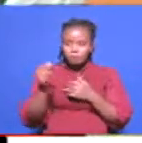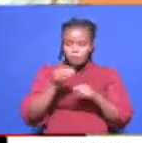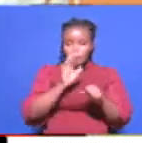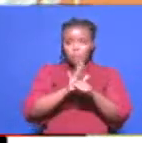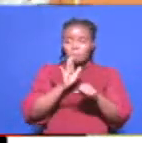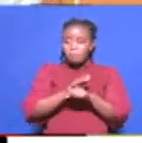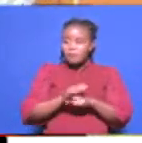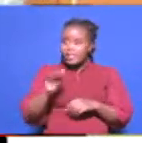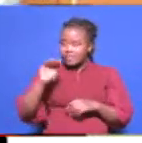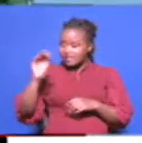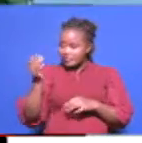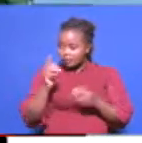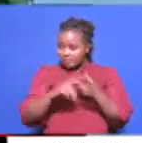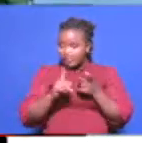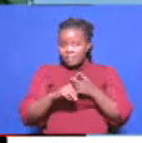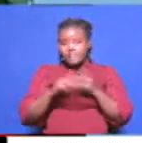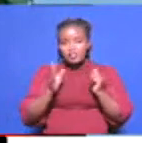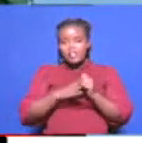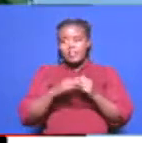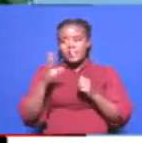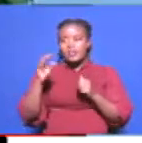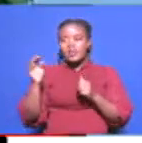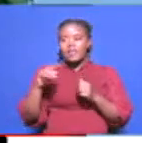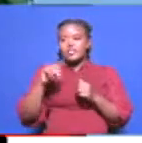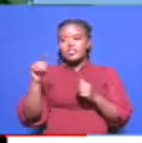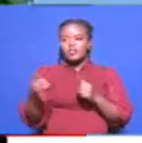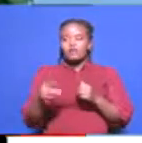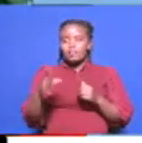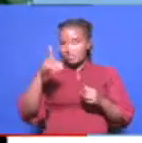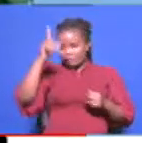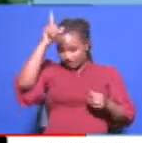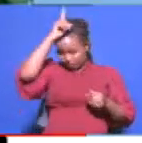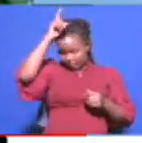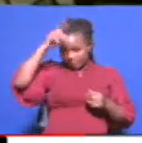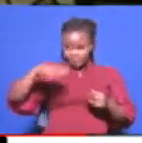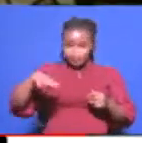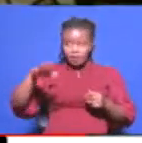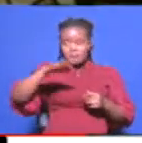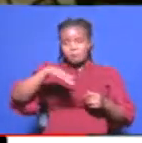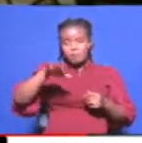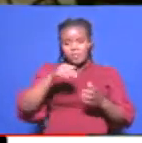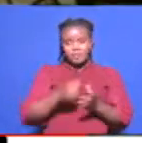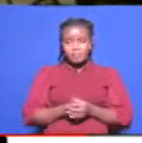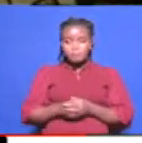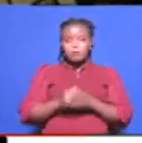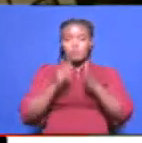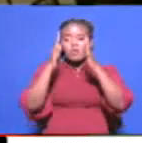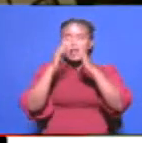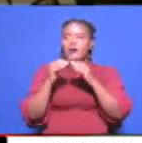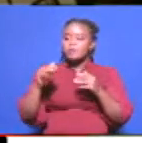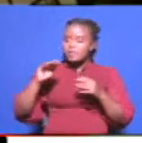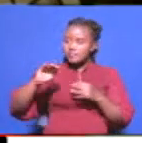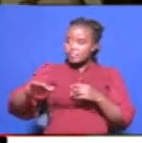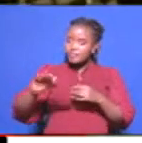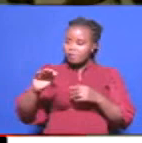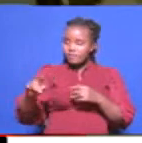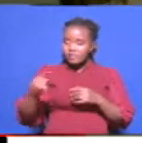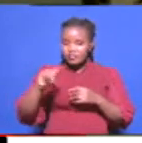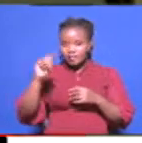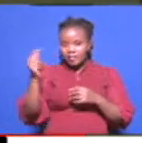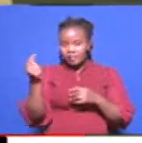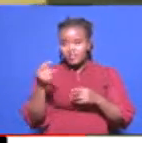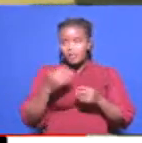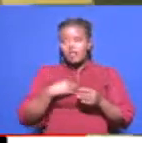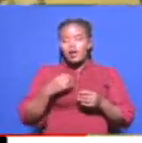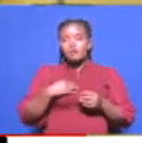while 900,000 rent houses in rural areas. The housing deficit in Kenya has been at 200,000